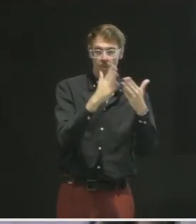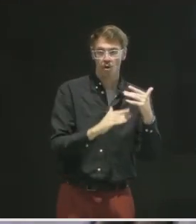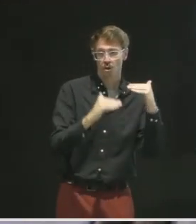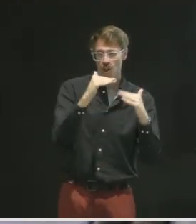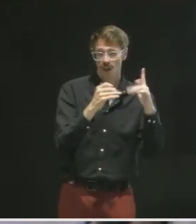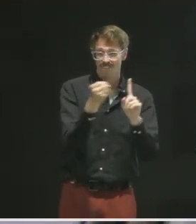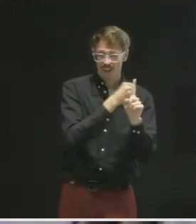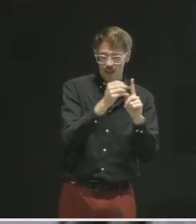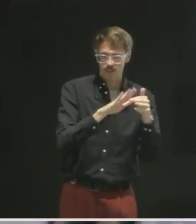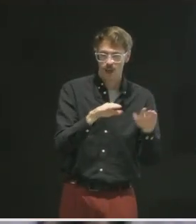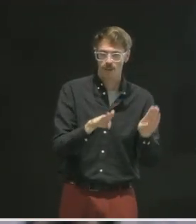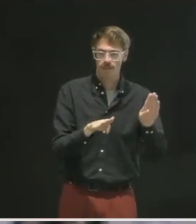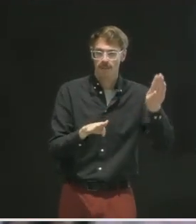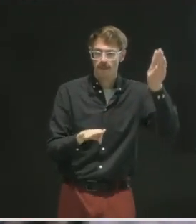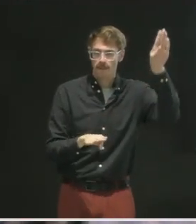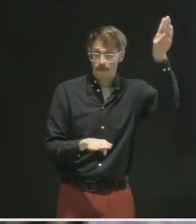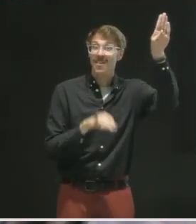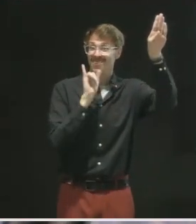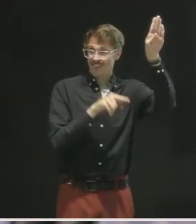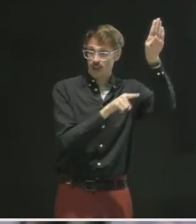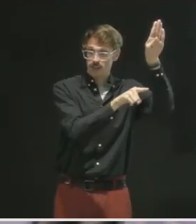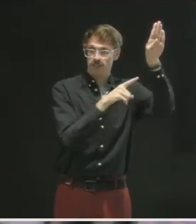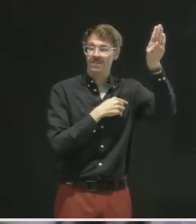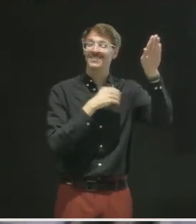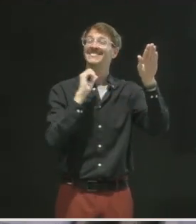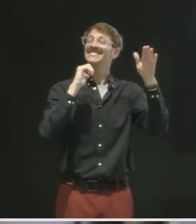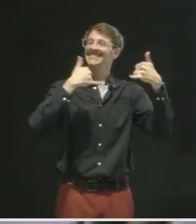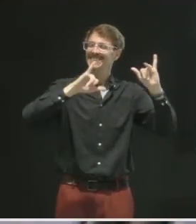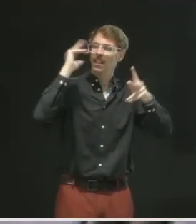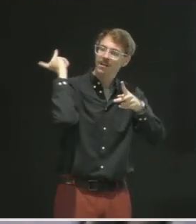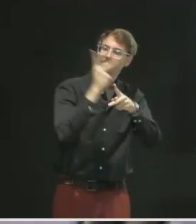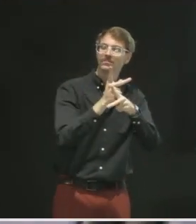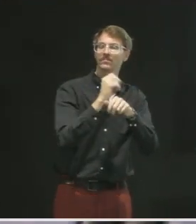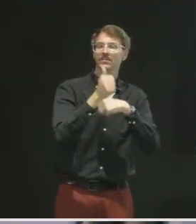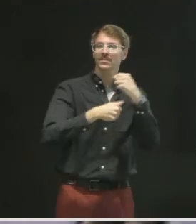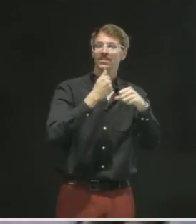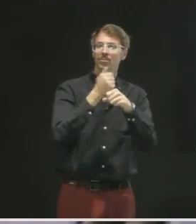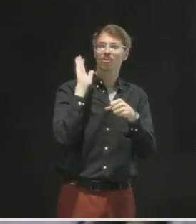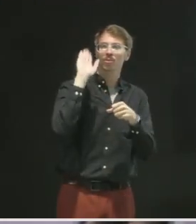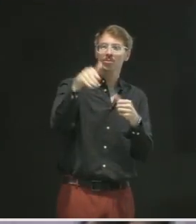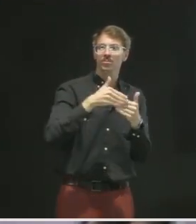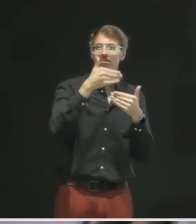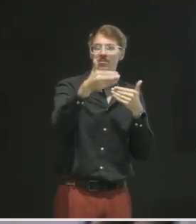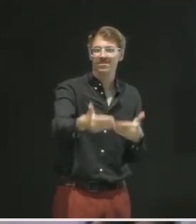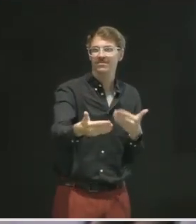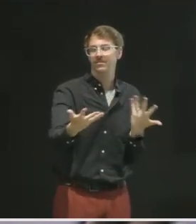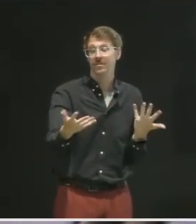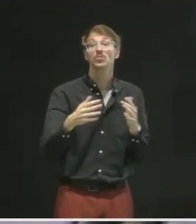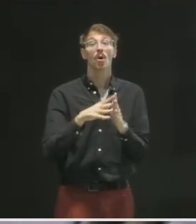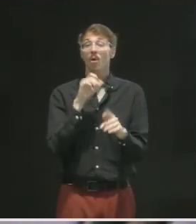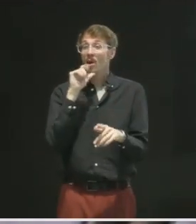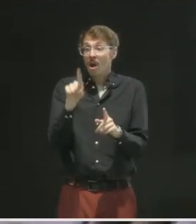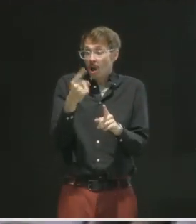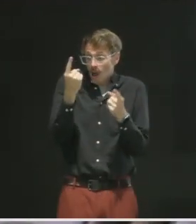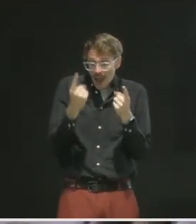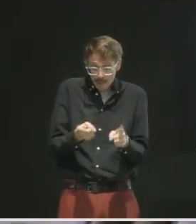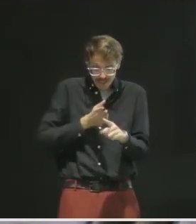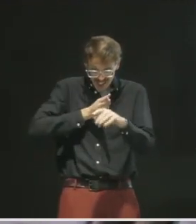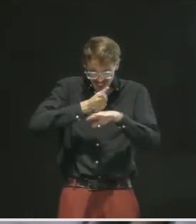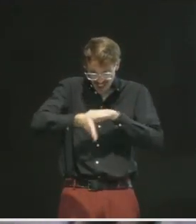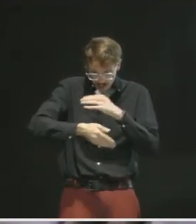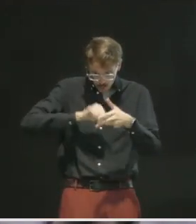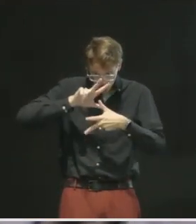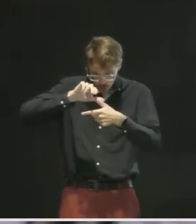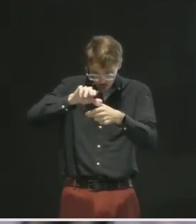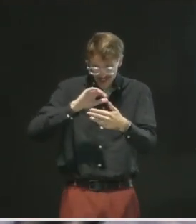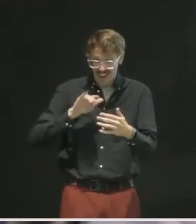that increase was retained 10 years after the hurricane, right? So this doesn't just happen in the aftermath of